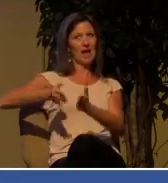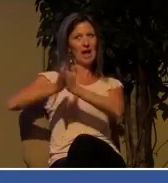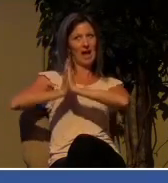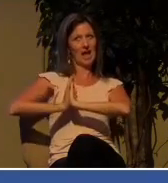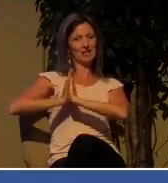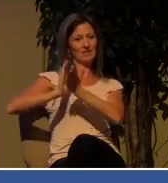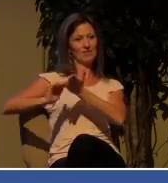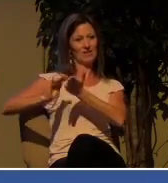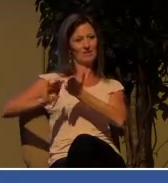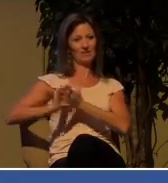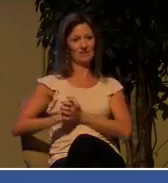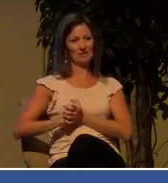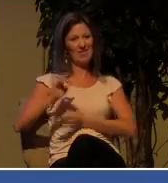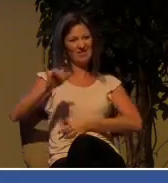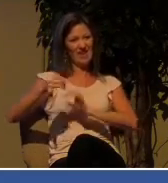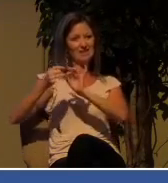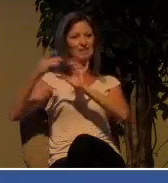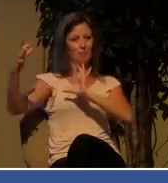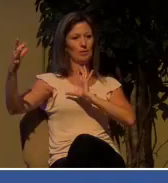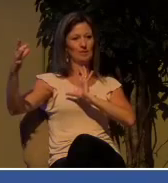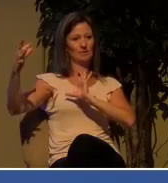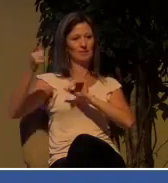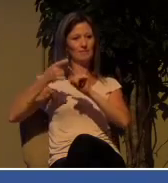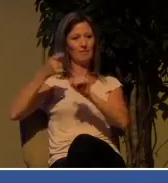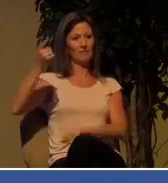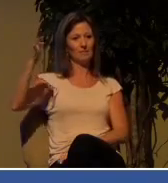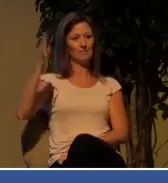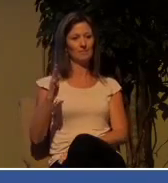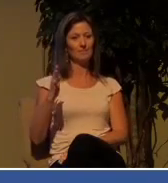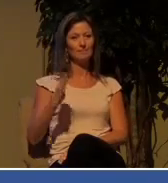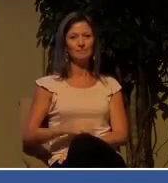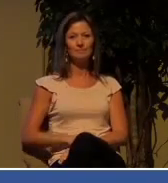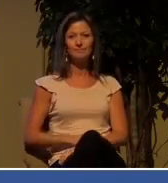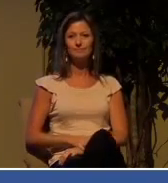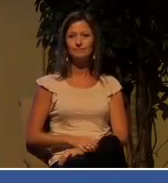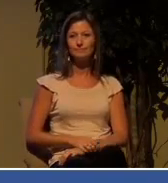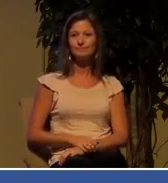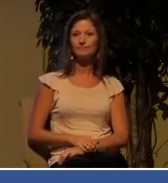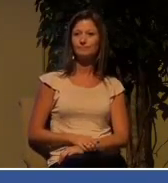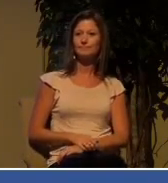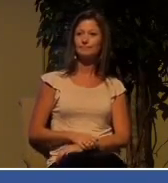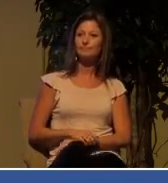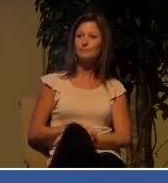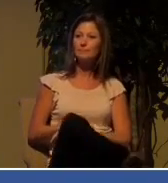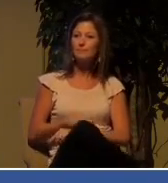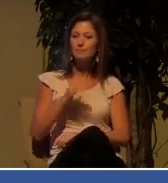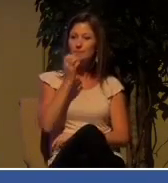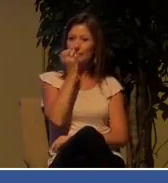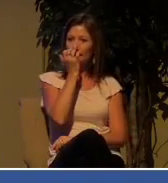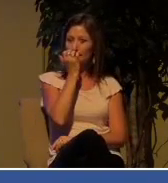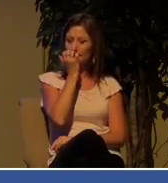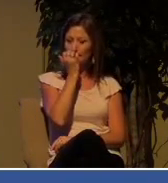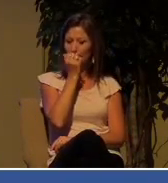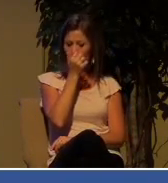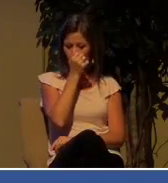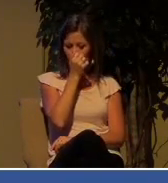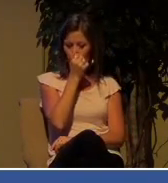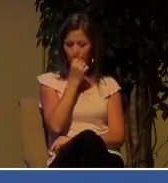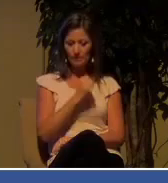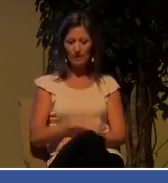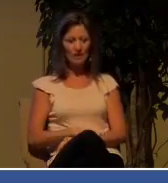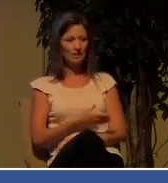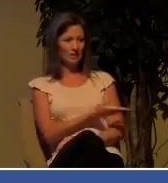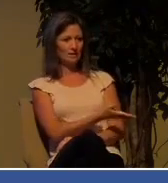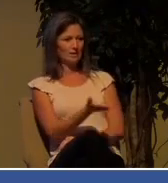But the call was there, a turning of their hearts, a change of their lives. Instead of following their old traditions, the traditions of the Father and